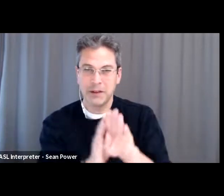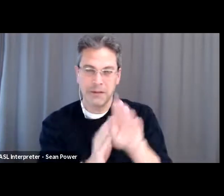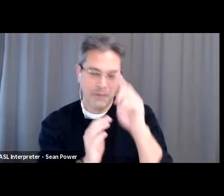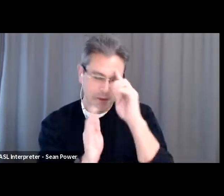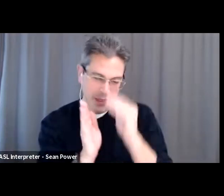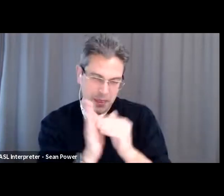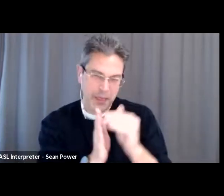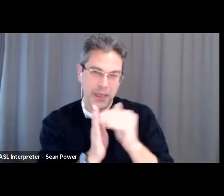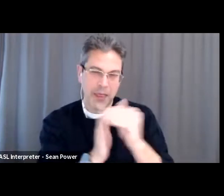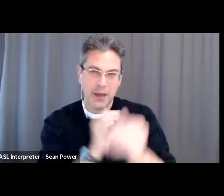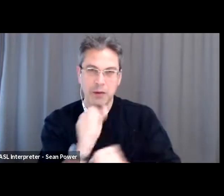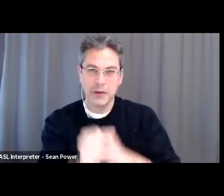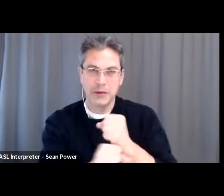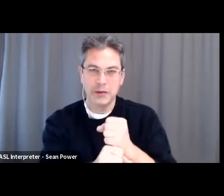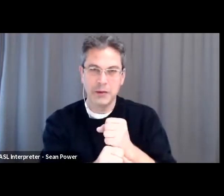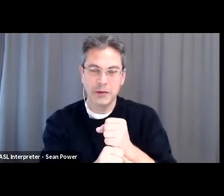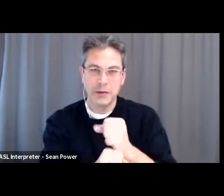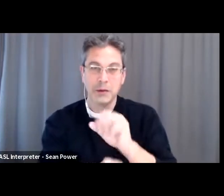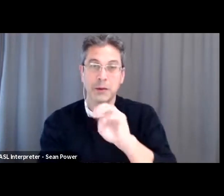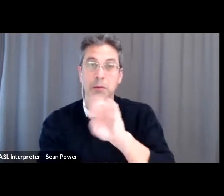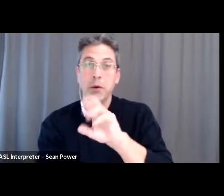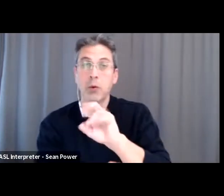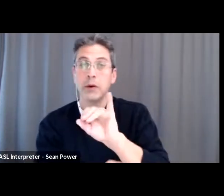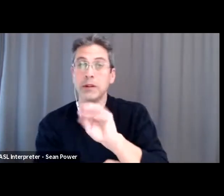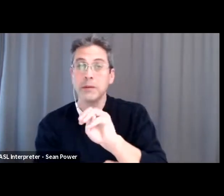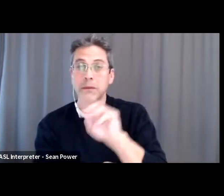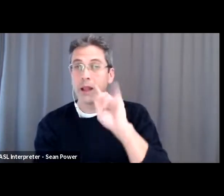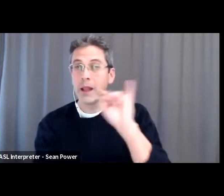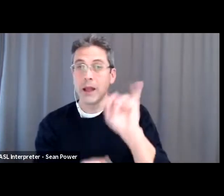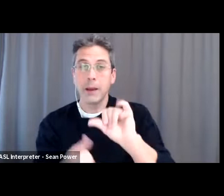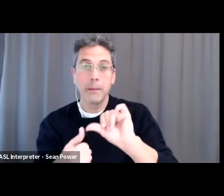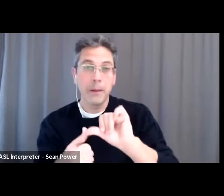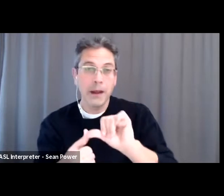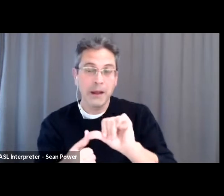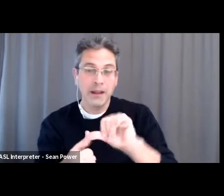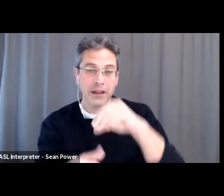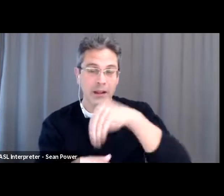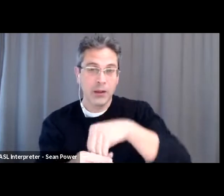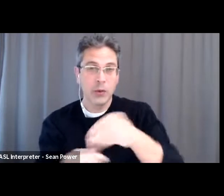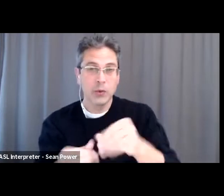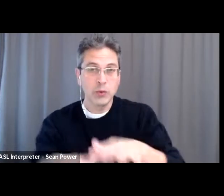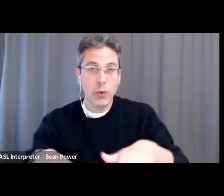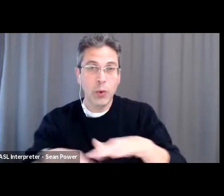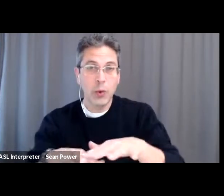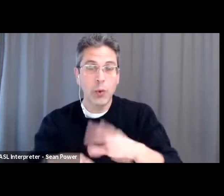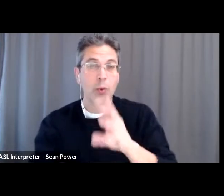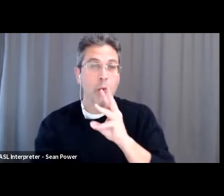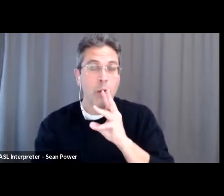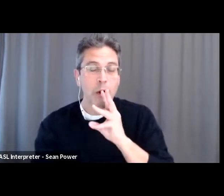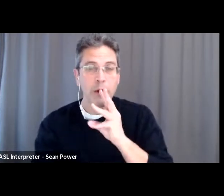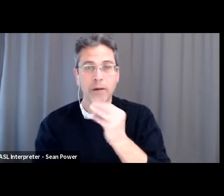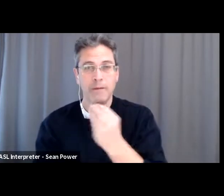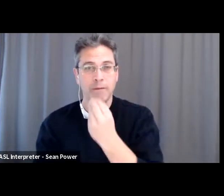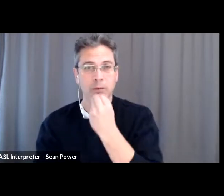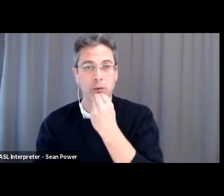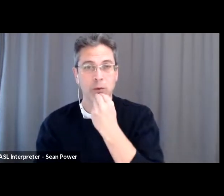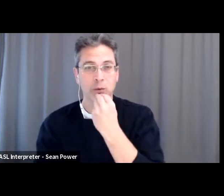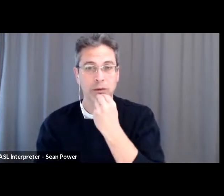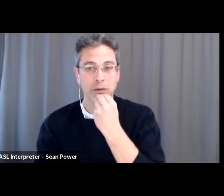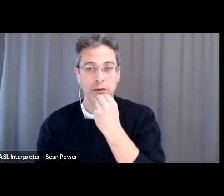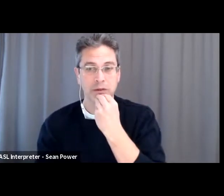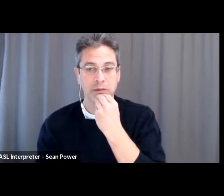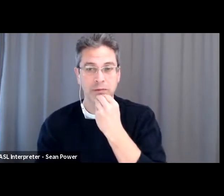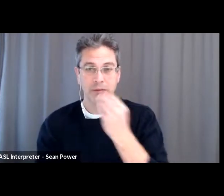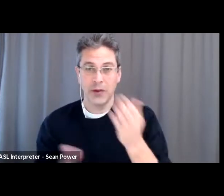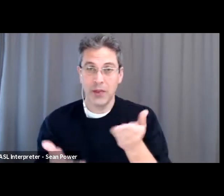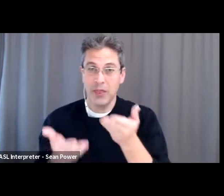Microorganisms such as bacteria are in our soil, our water, and our food. They exist on us